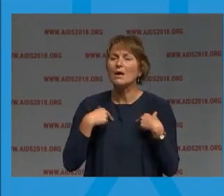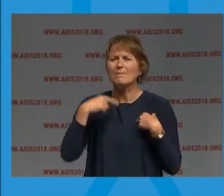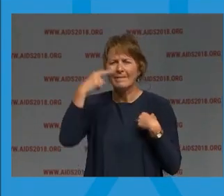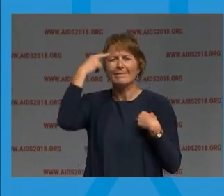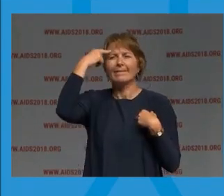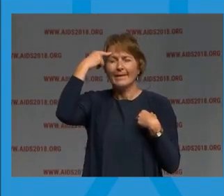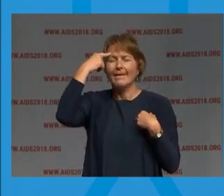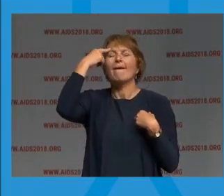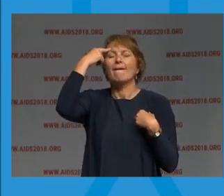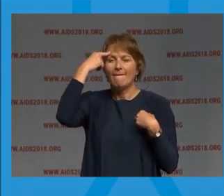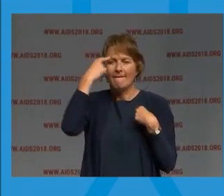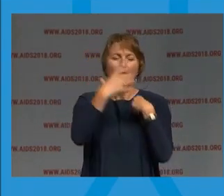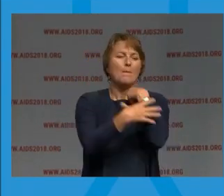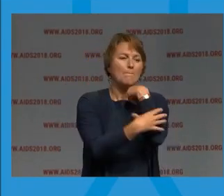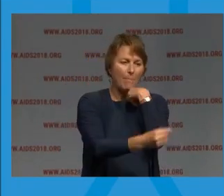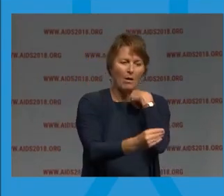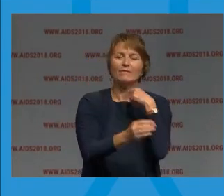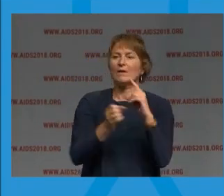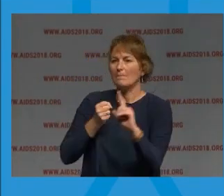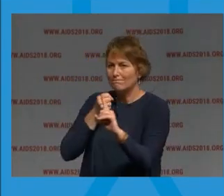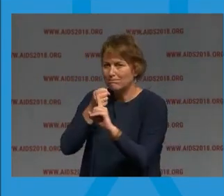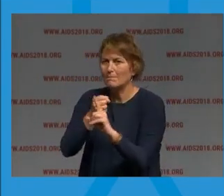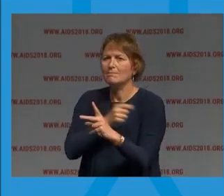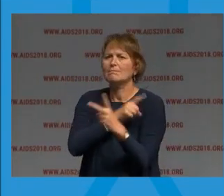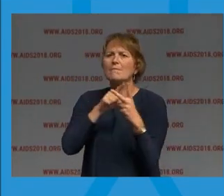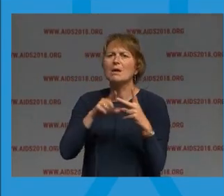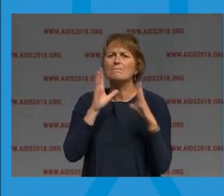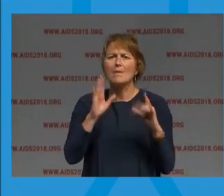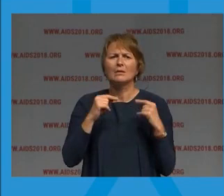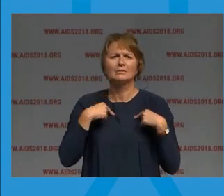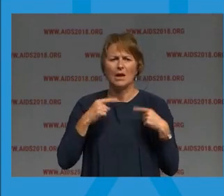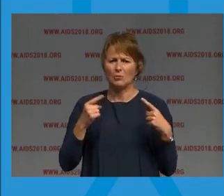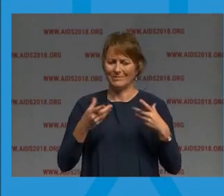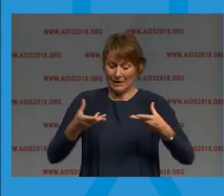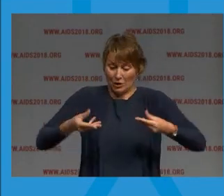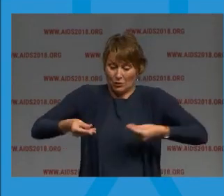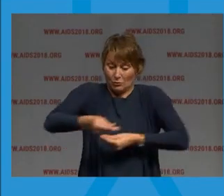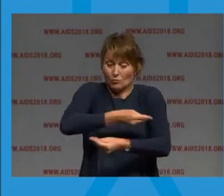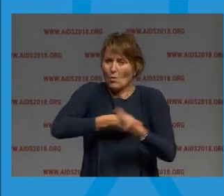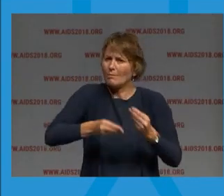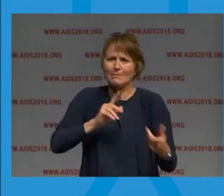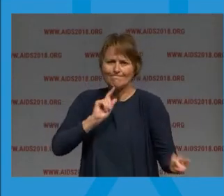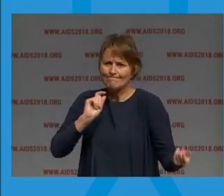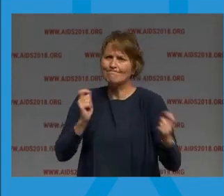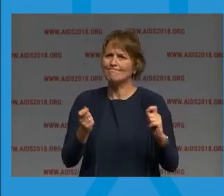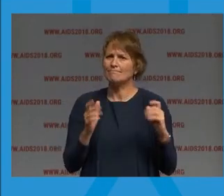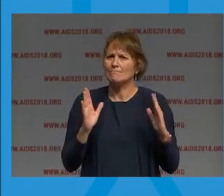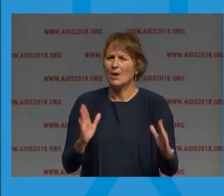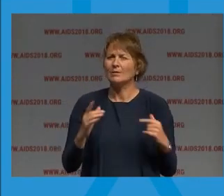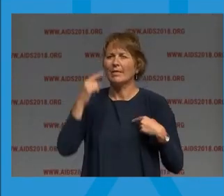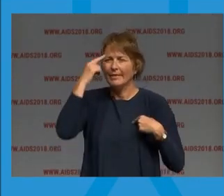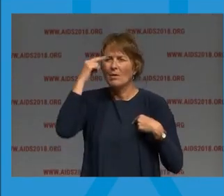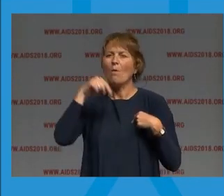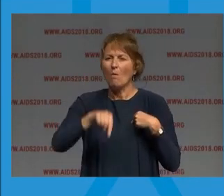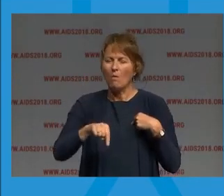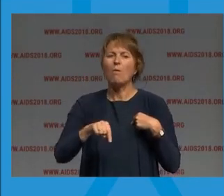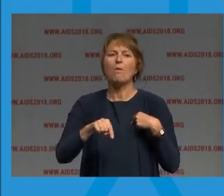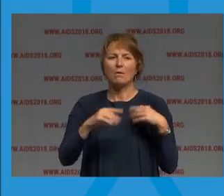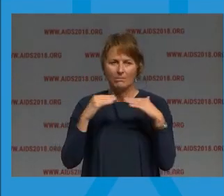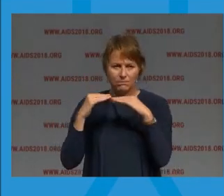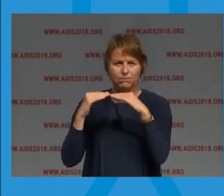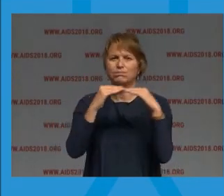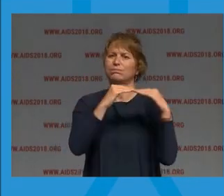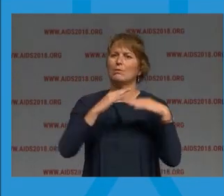poverty, inequality, and the need to transform our economies so that they start to reflect the